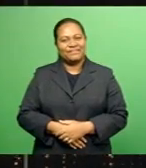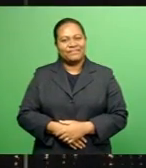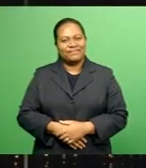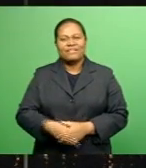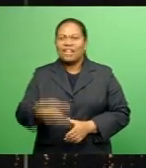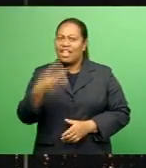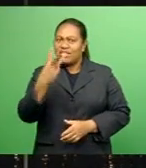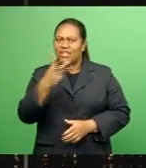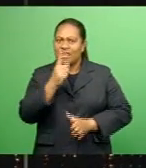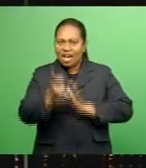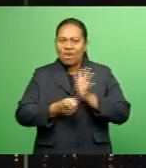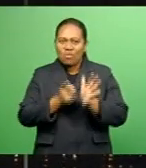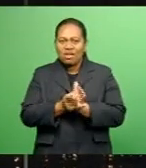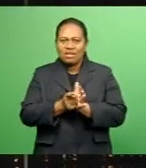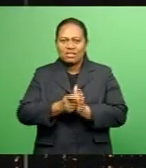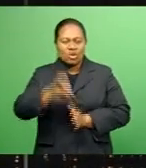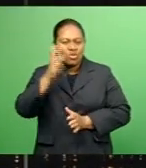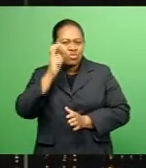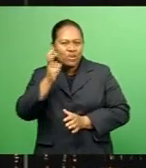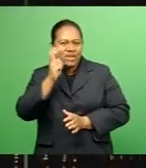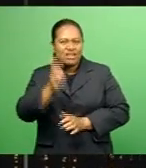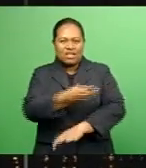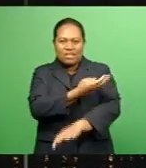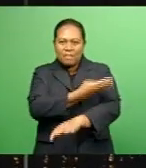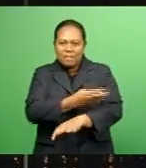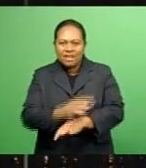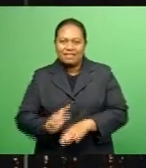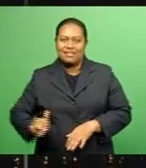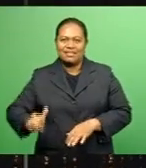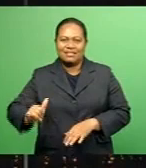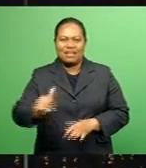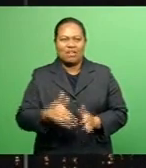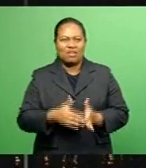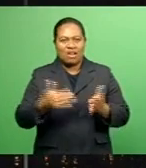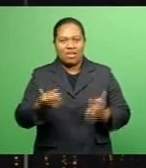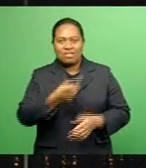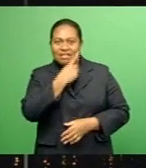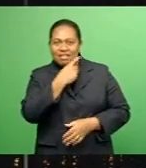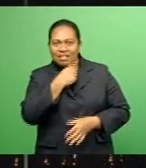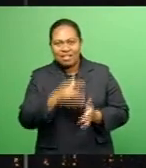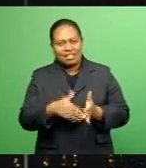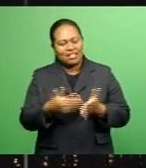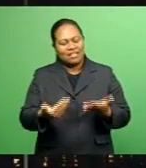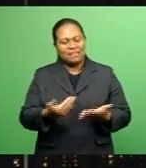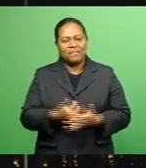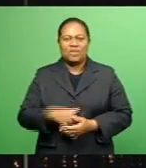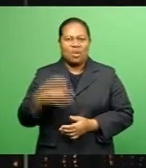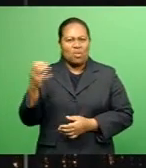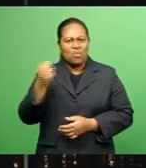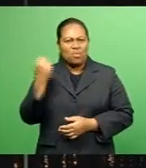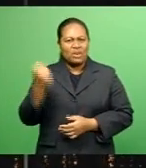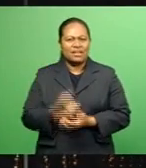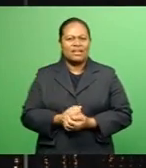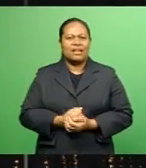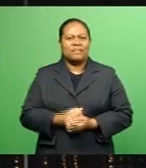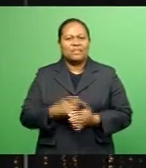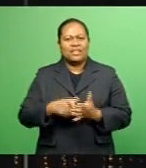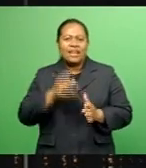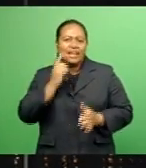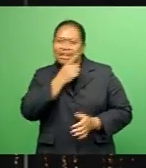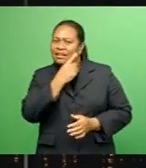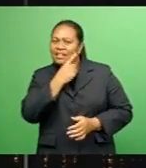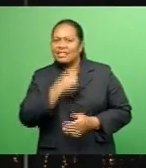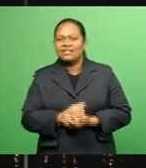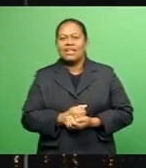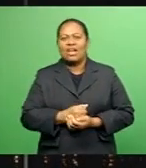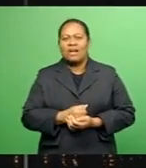3 hours of running on the beach in Yasawa paid off for Ulamila Wata today. The Yasawa High School student impressed the